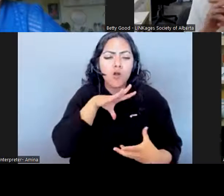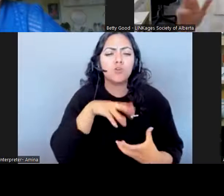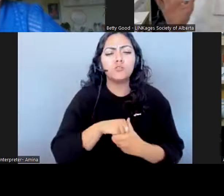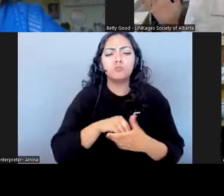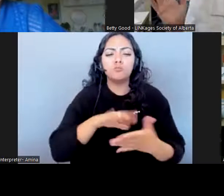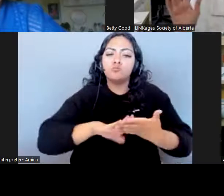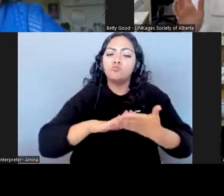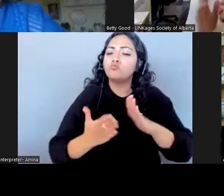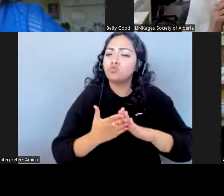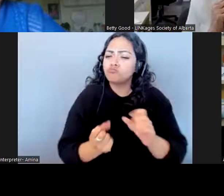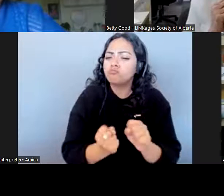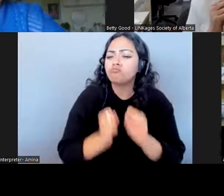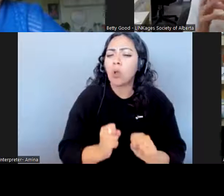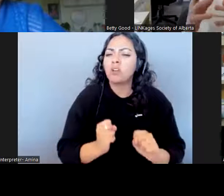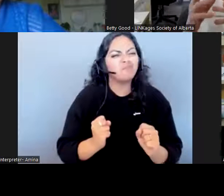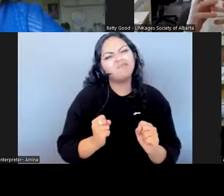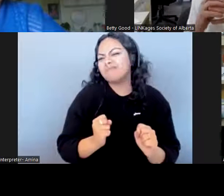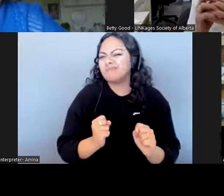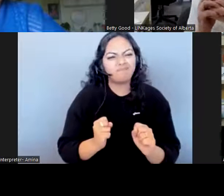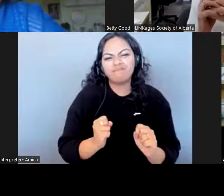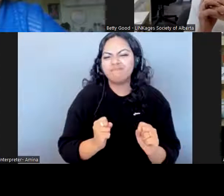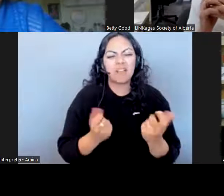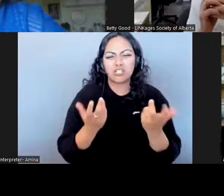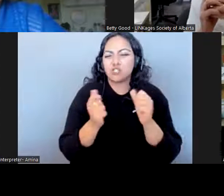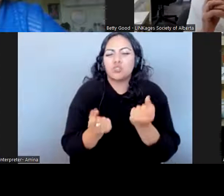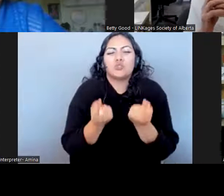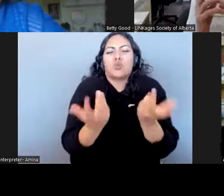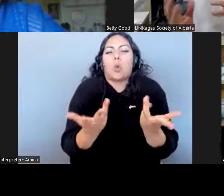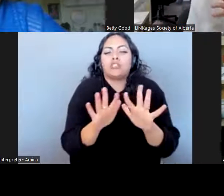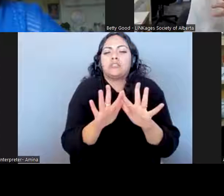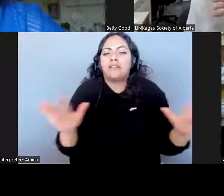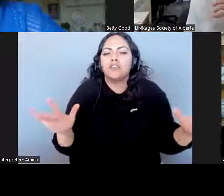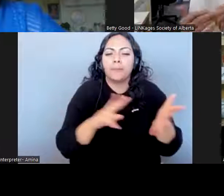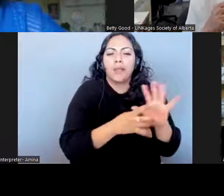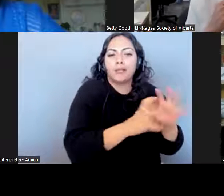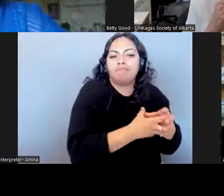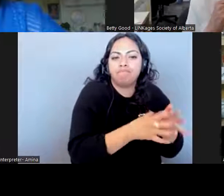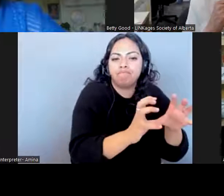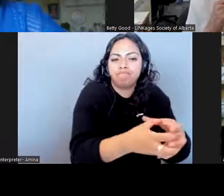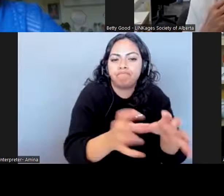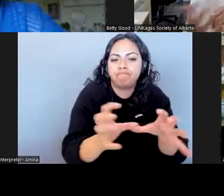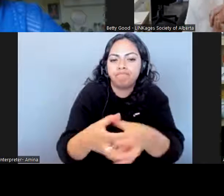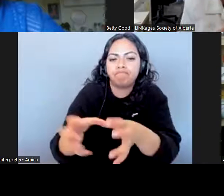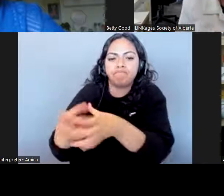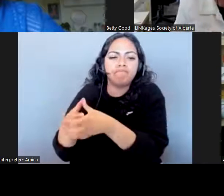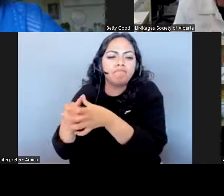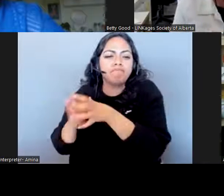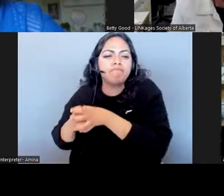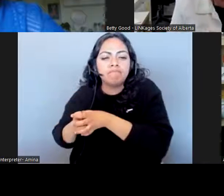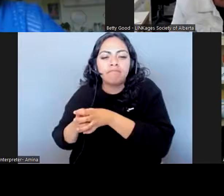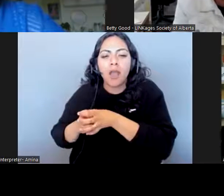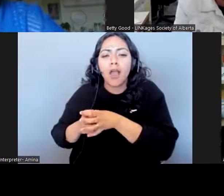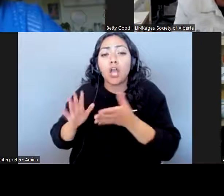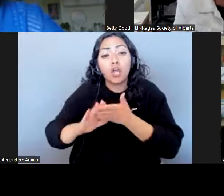Yeah, where there's just so much diversity that we're kind of missing the community, and you're also addressing ageism. So Audrey,